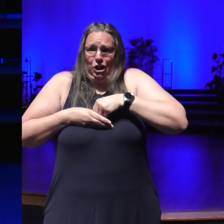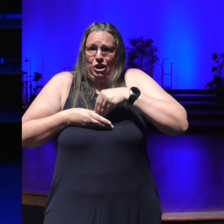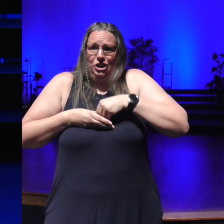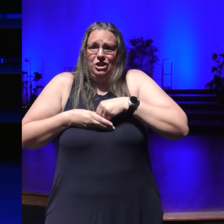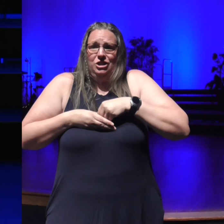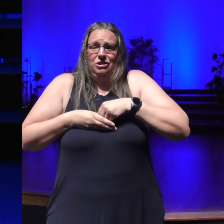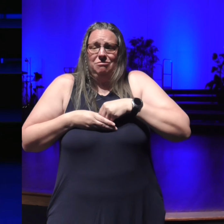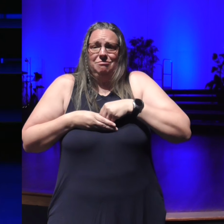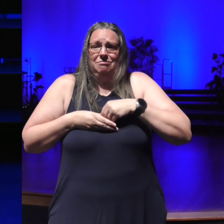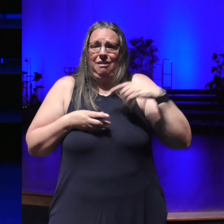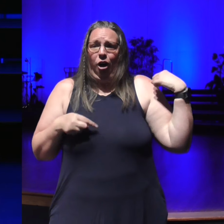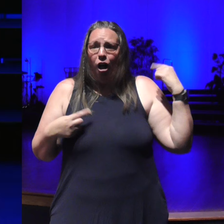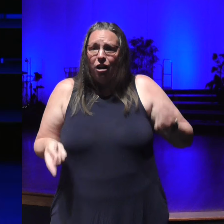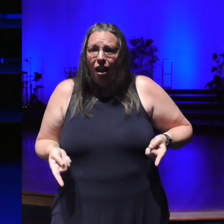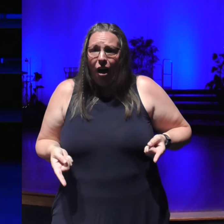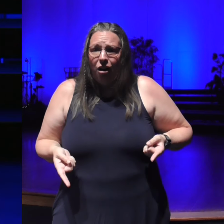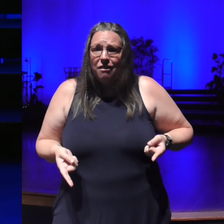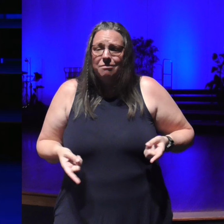All along.